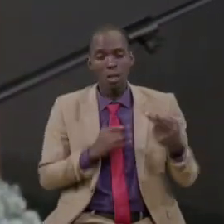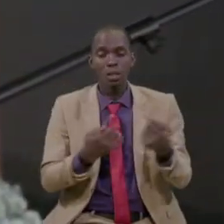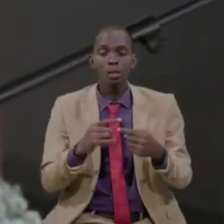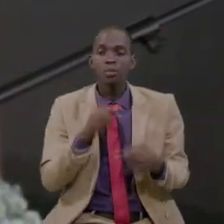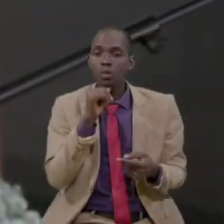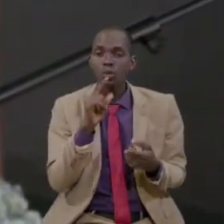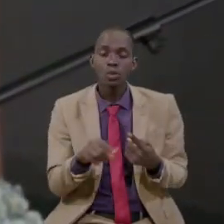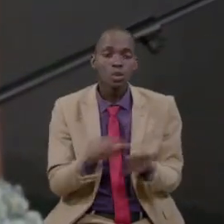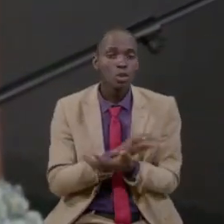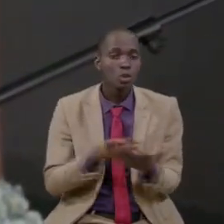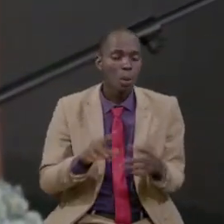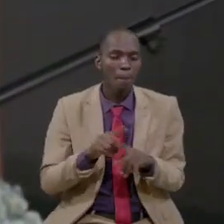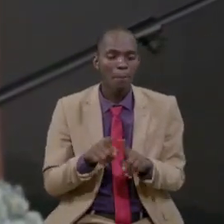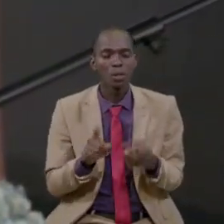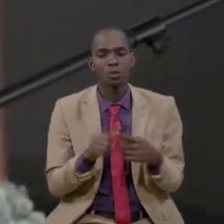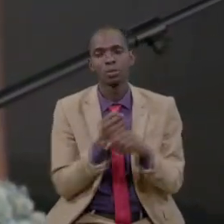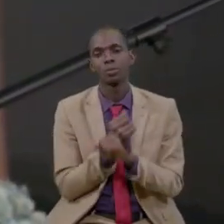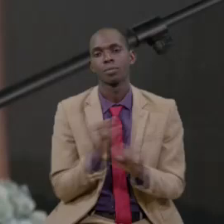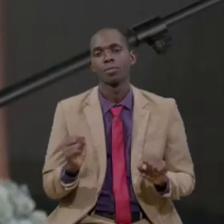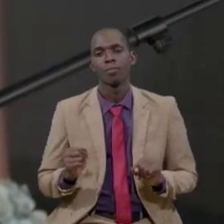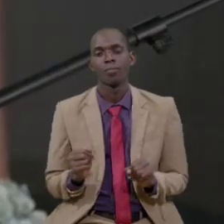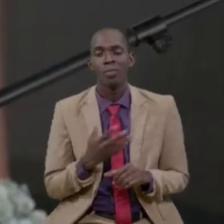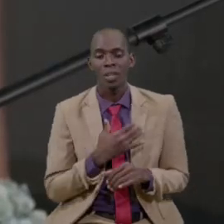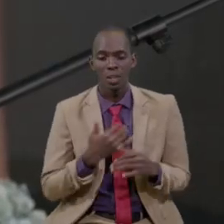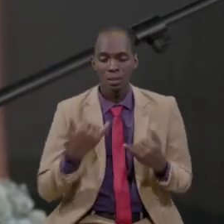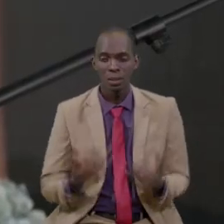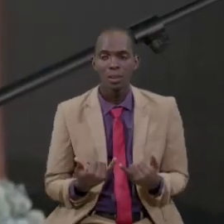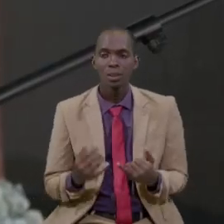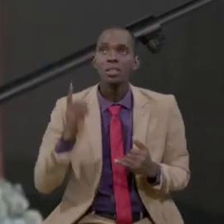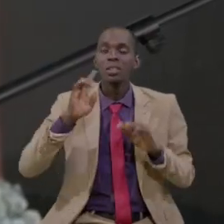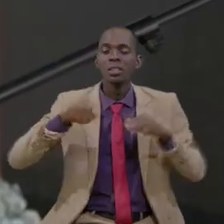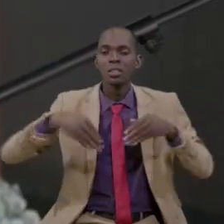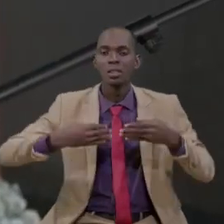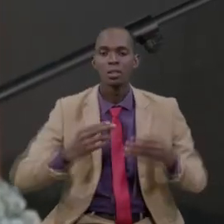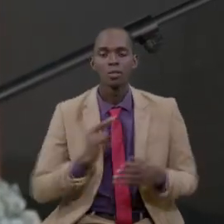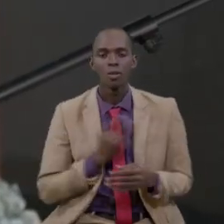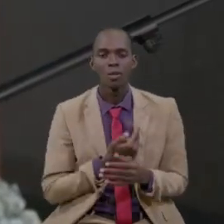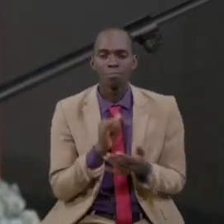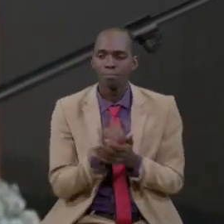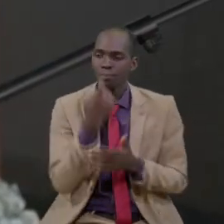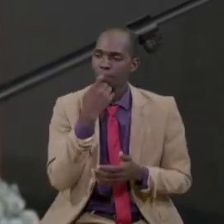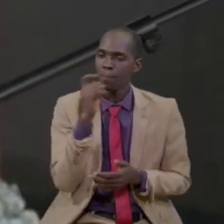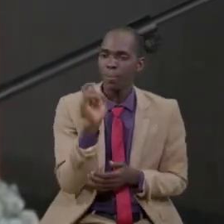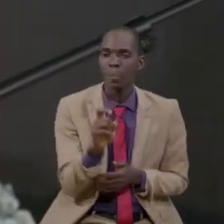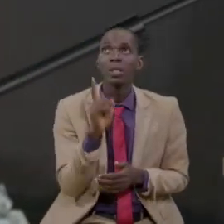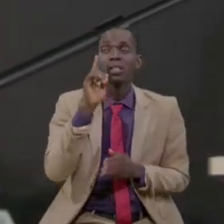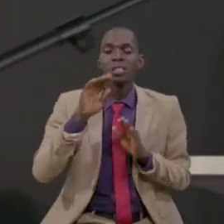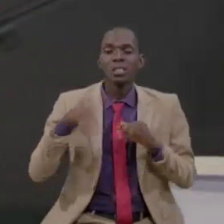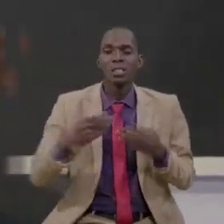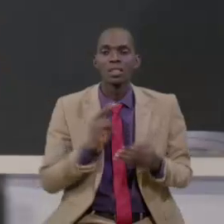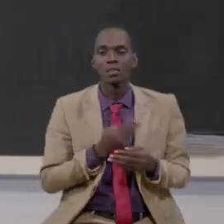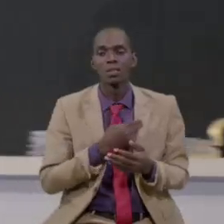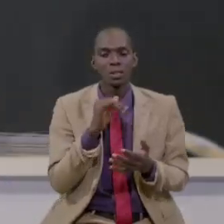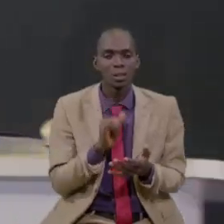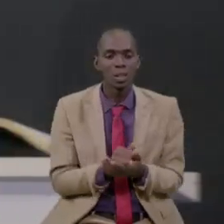save. And now he gives us that mandate. He gives us that great commission, and he